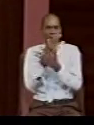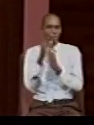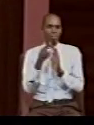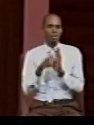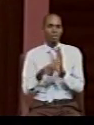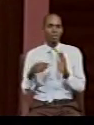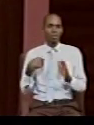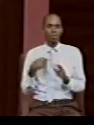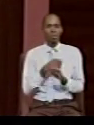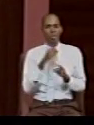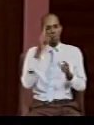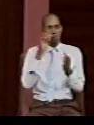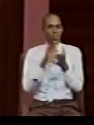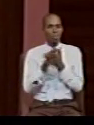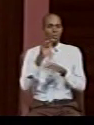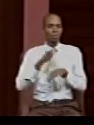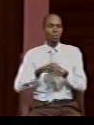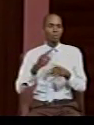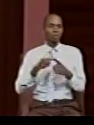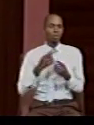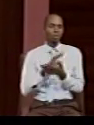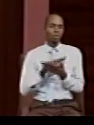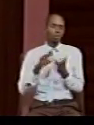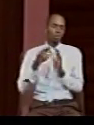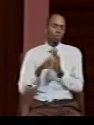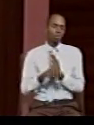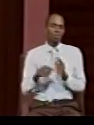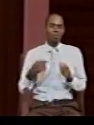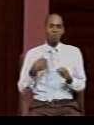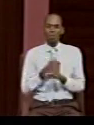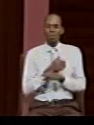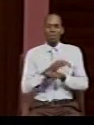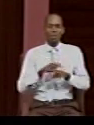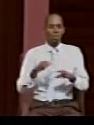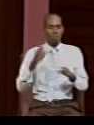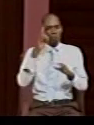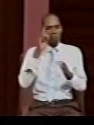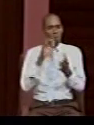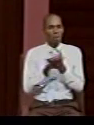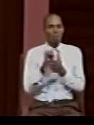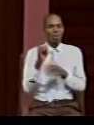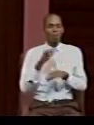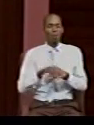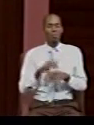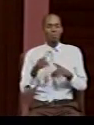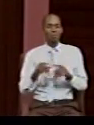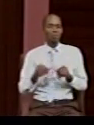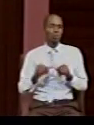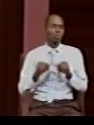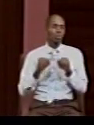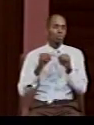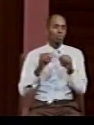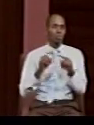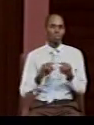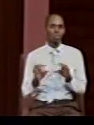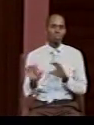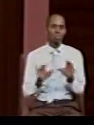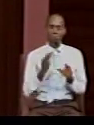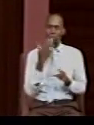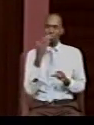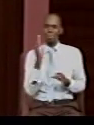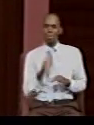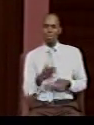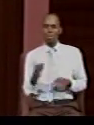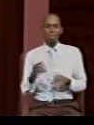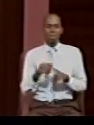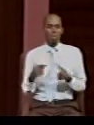believe unto righteousness. We don't believe unto continuing to do evil. We believe